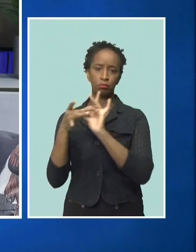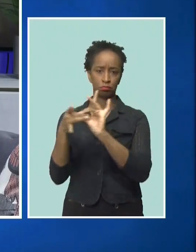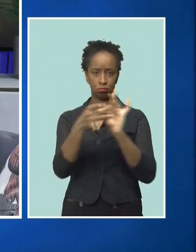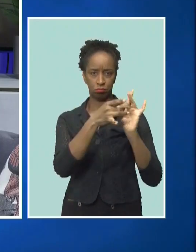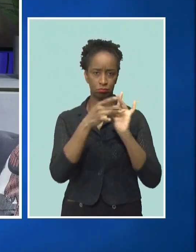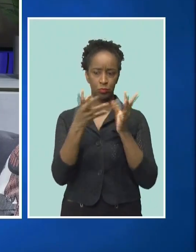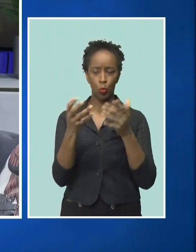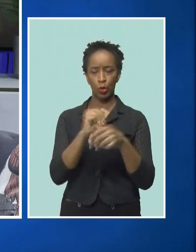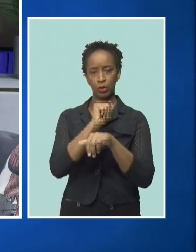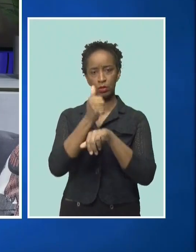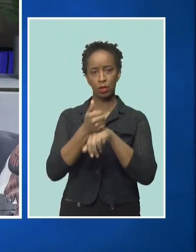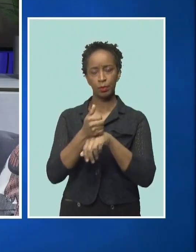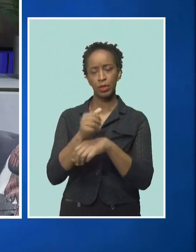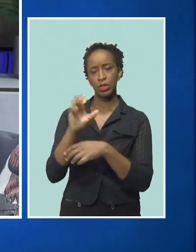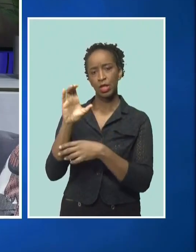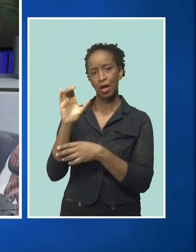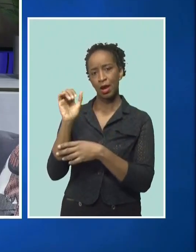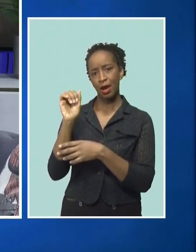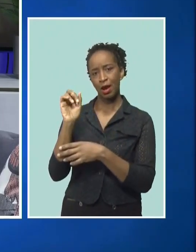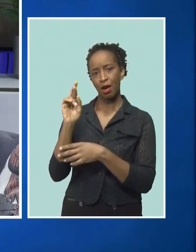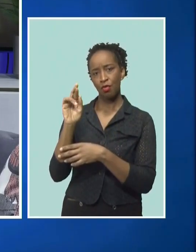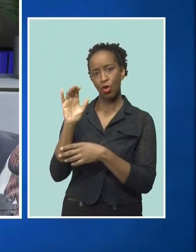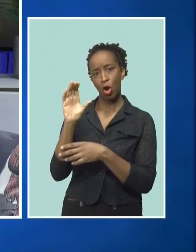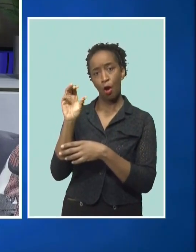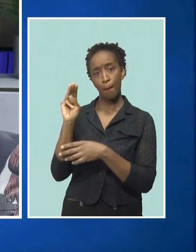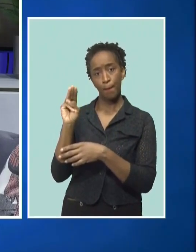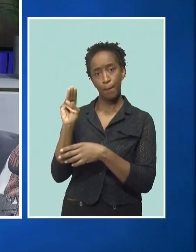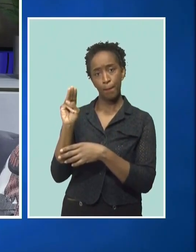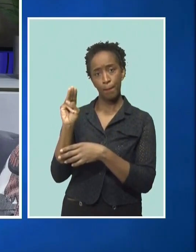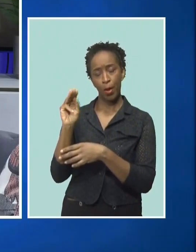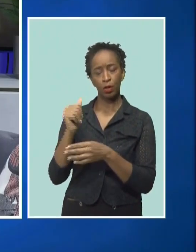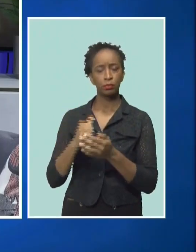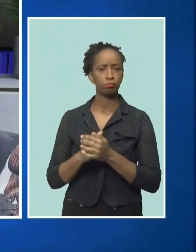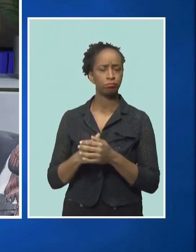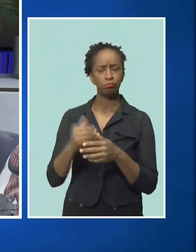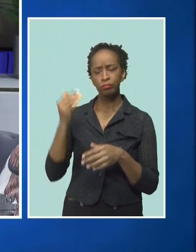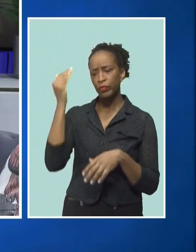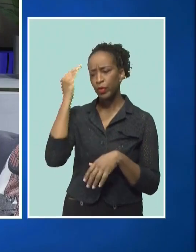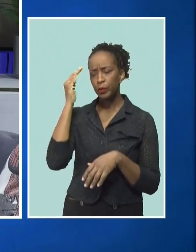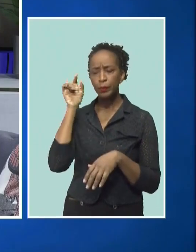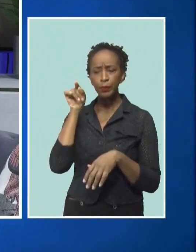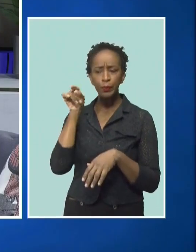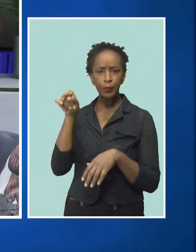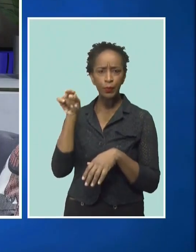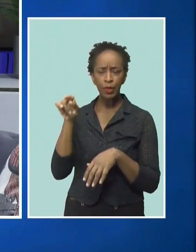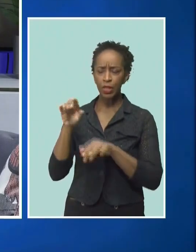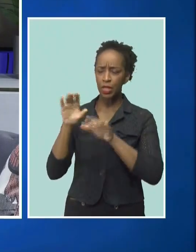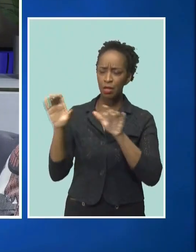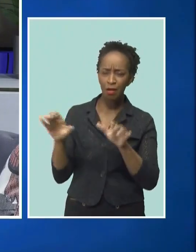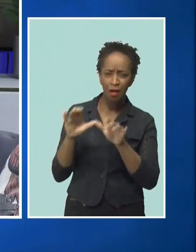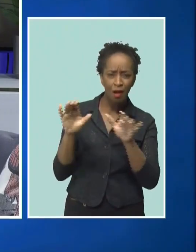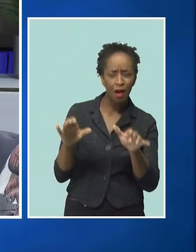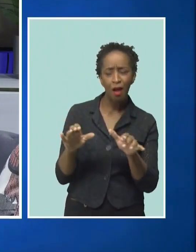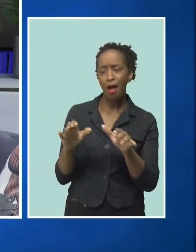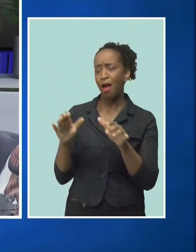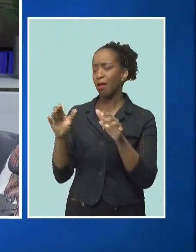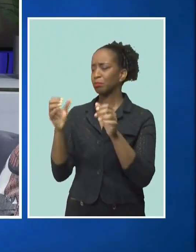community. You know, there are many aspects to Mr. Barrow's legacy, but surely,